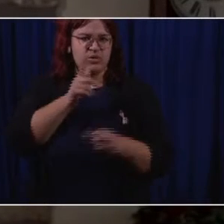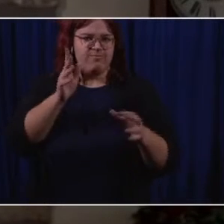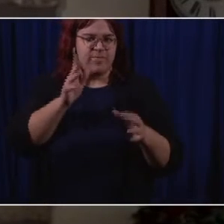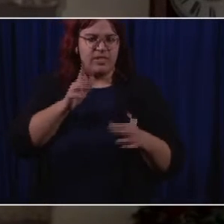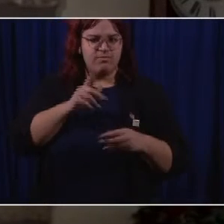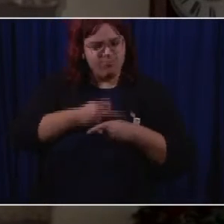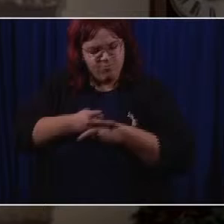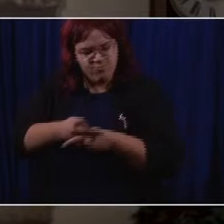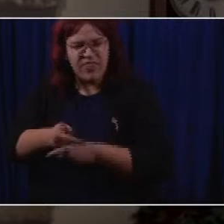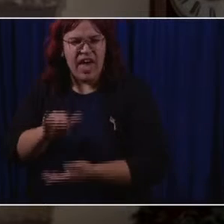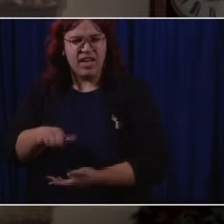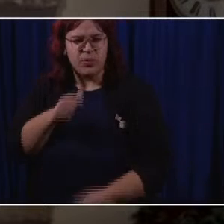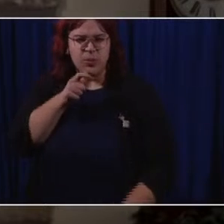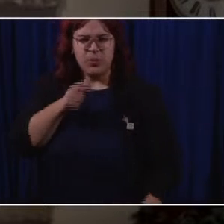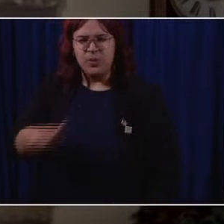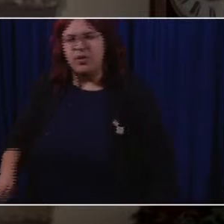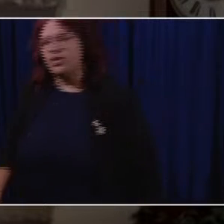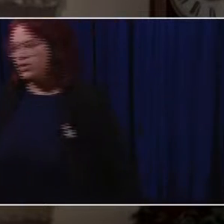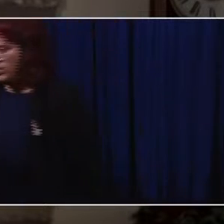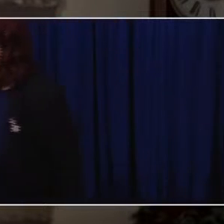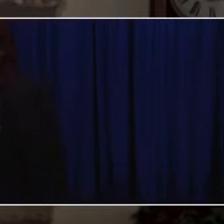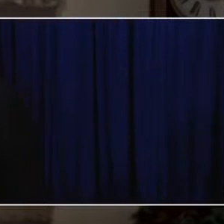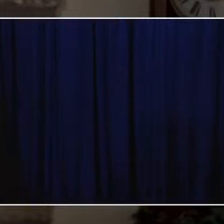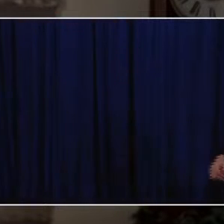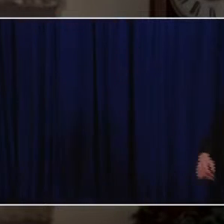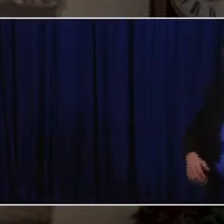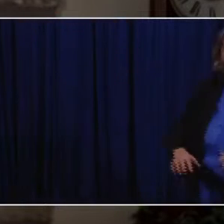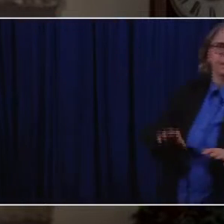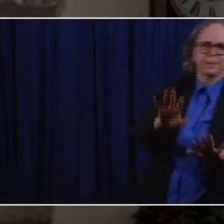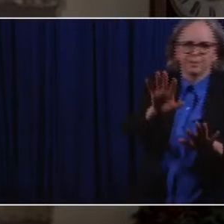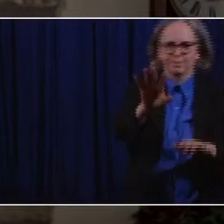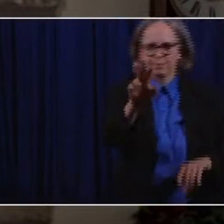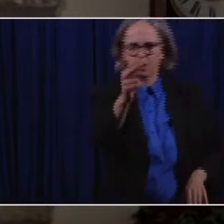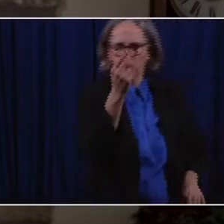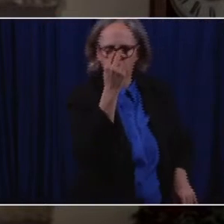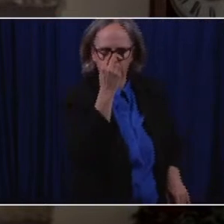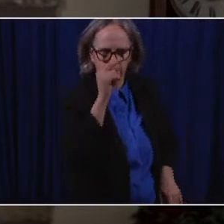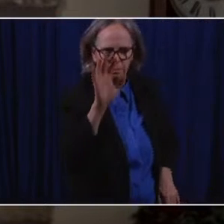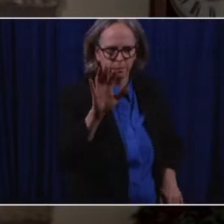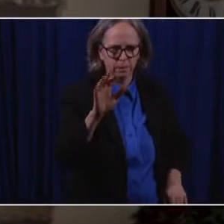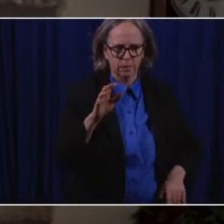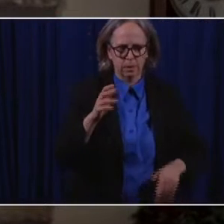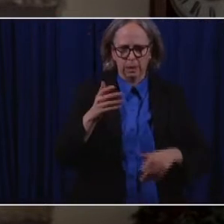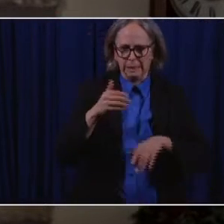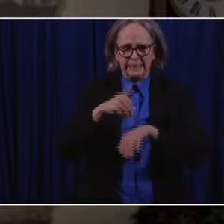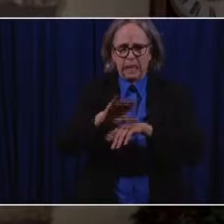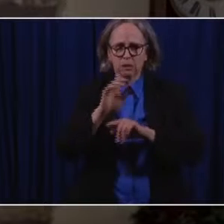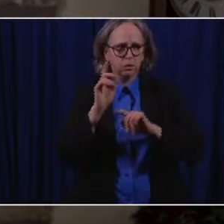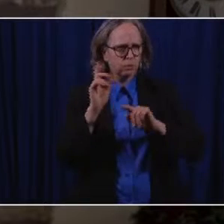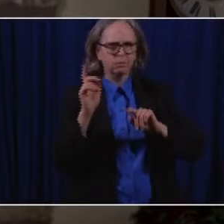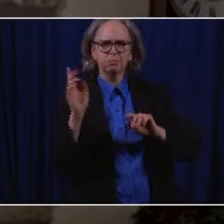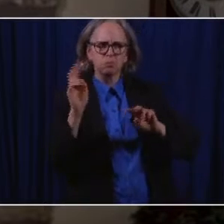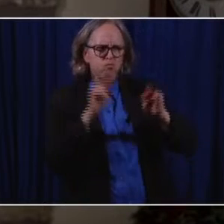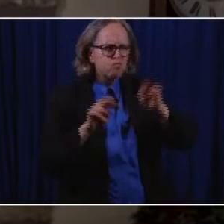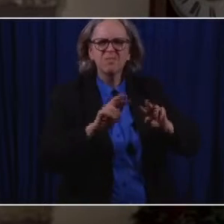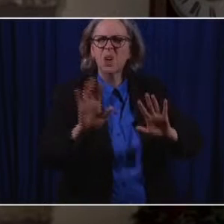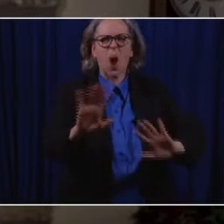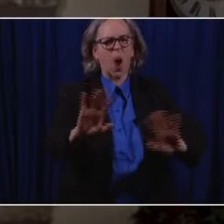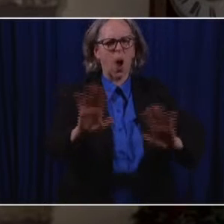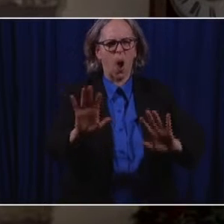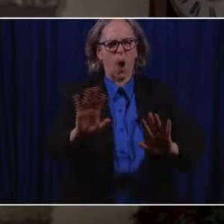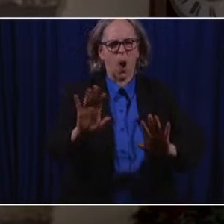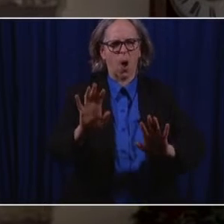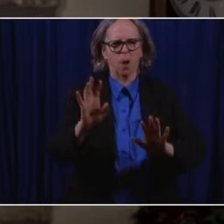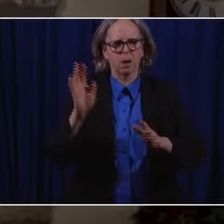professionals. We're not sending people out to check on them in that regard. They have